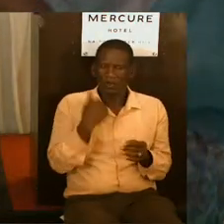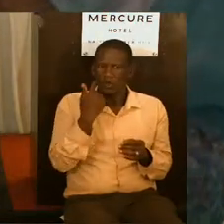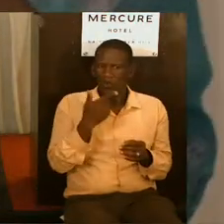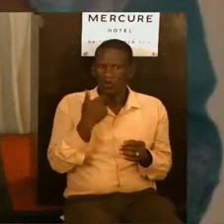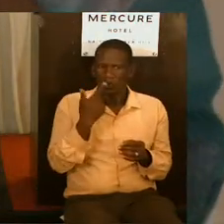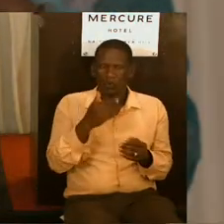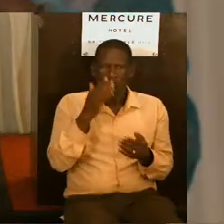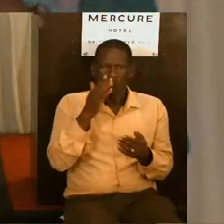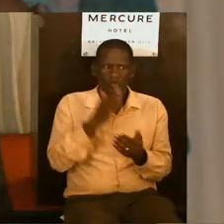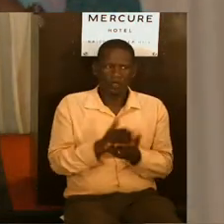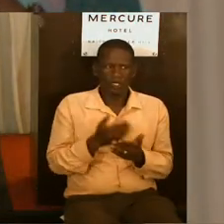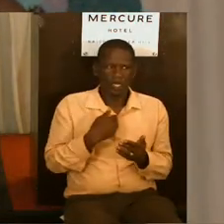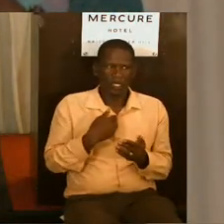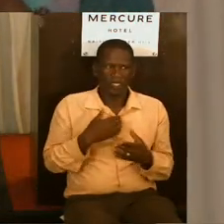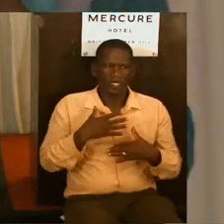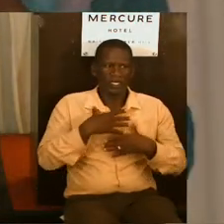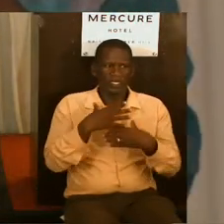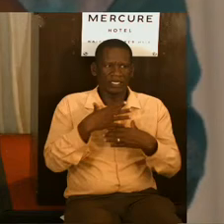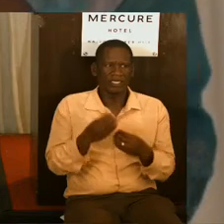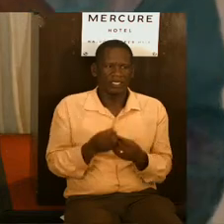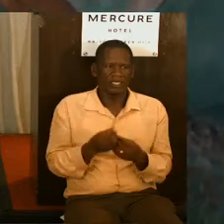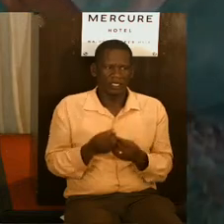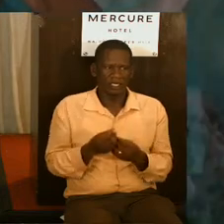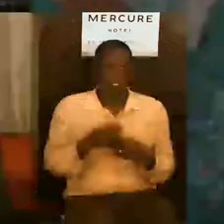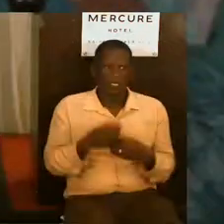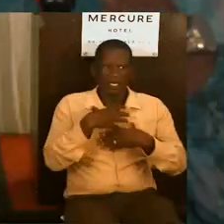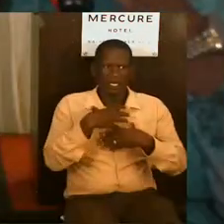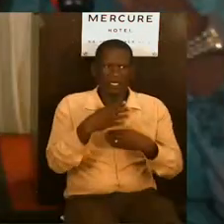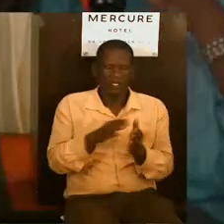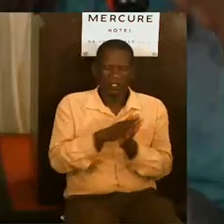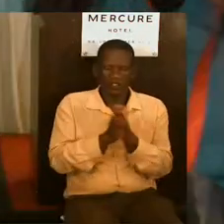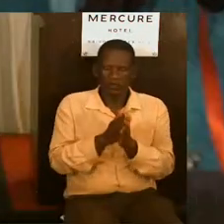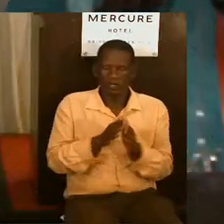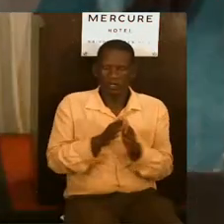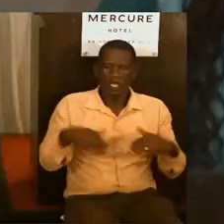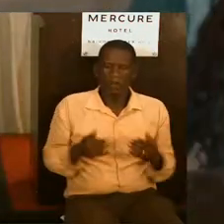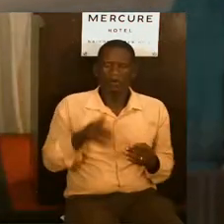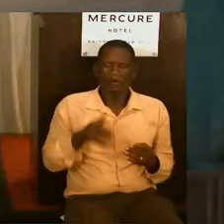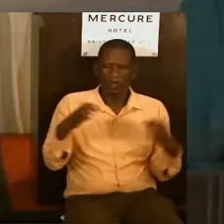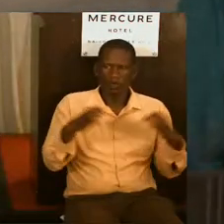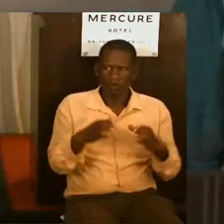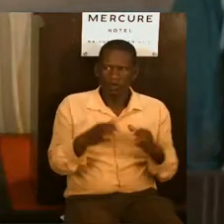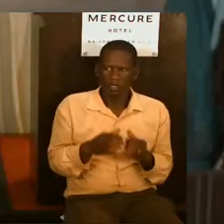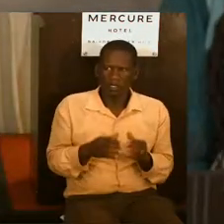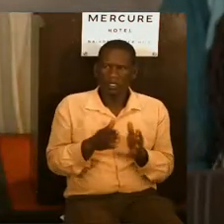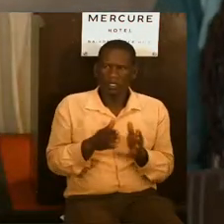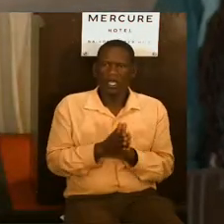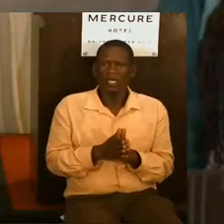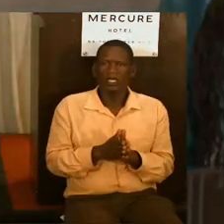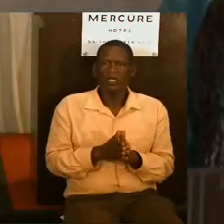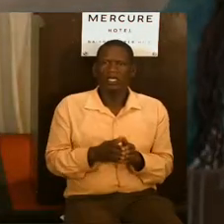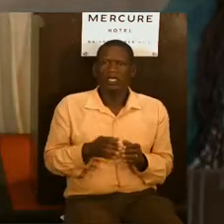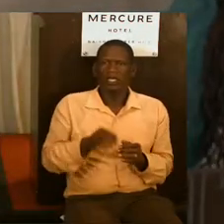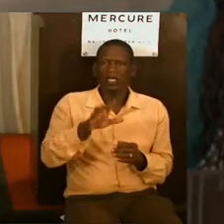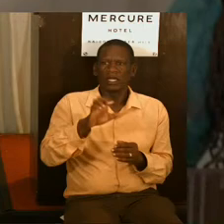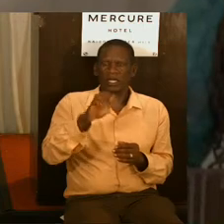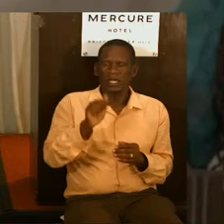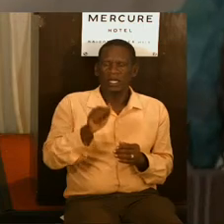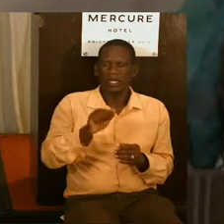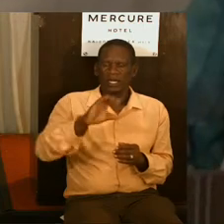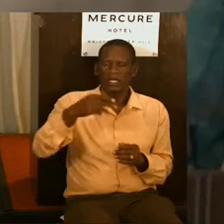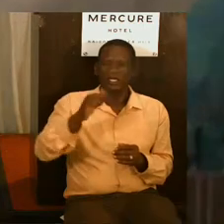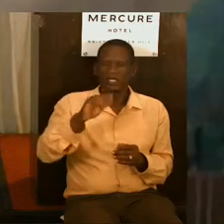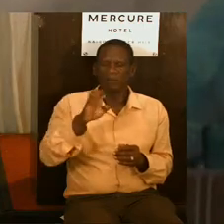really had an interesting story about her community uh one layer chebet